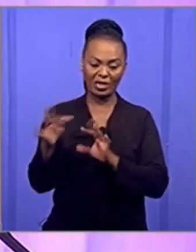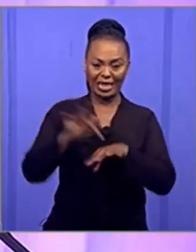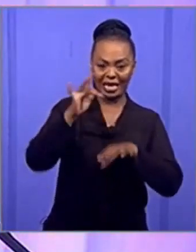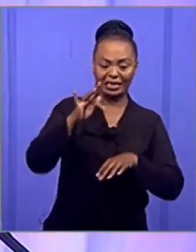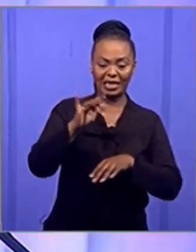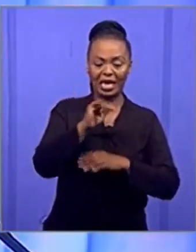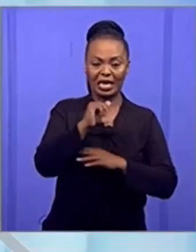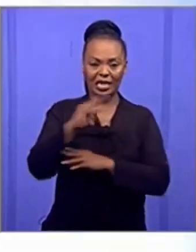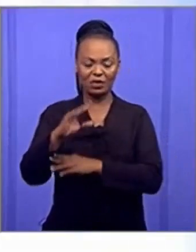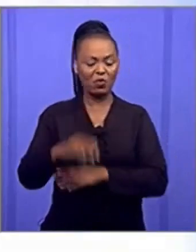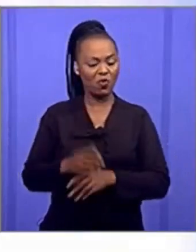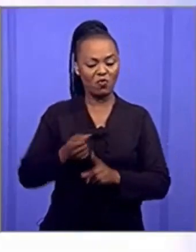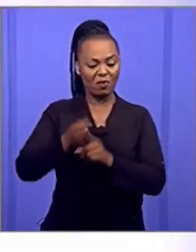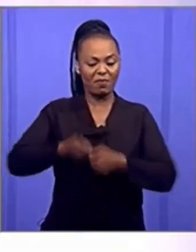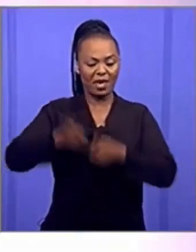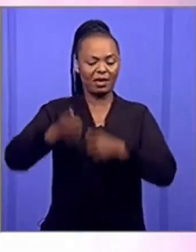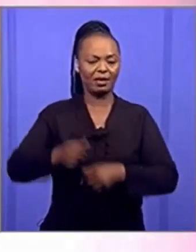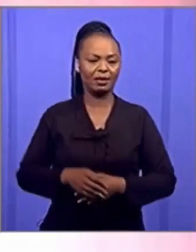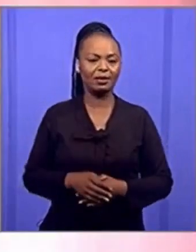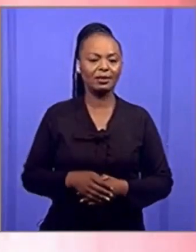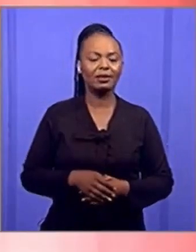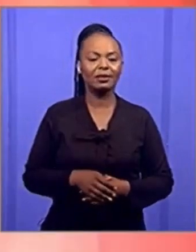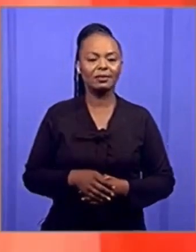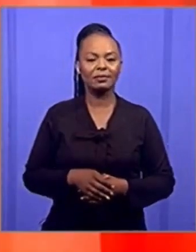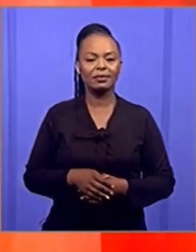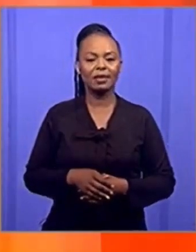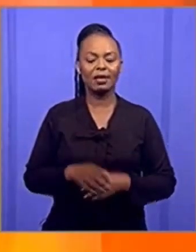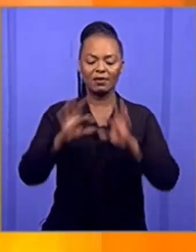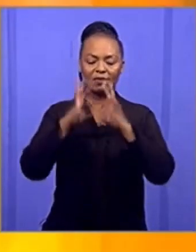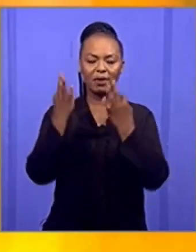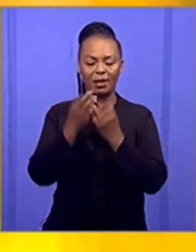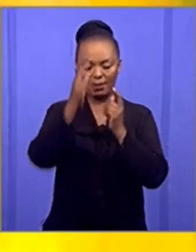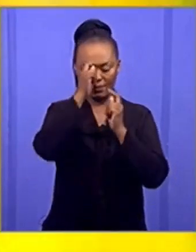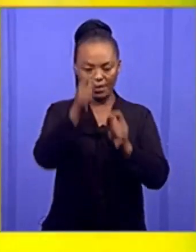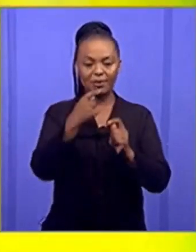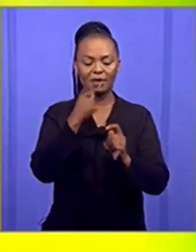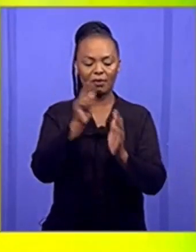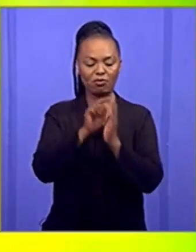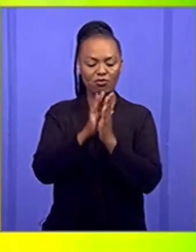back, okay? Lelapa le rerile o tlotla Moseneke ka ho ngola buka ka yena.